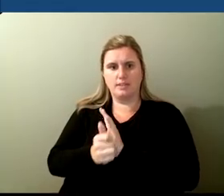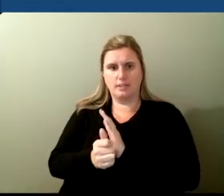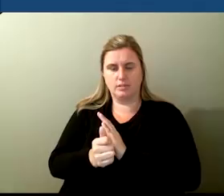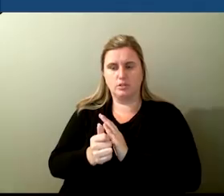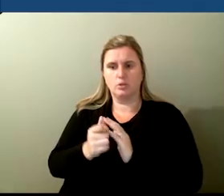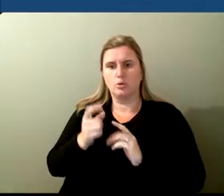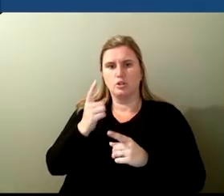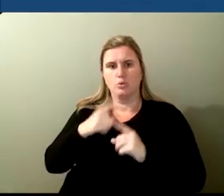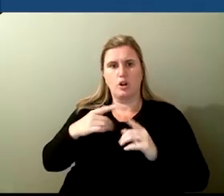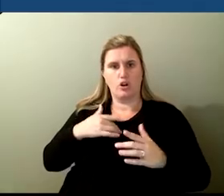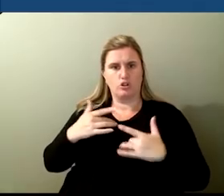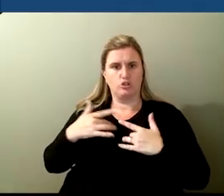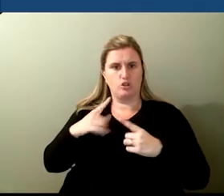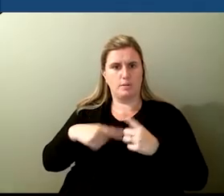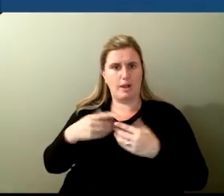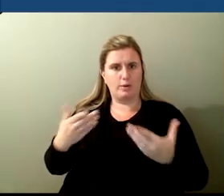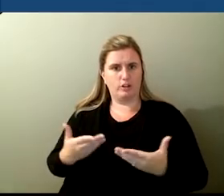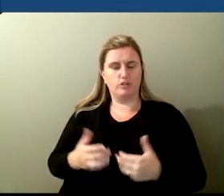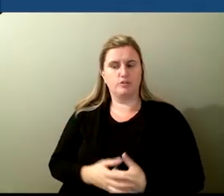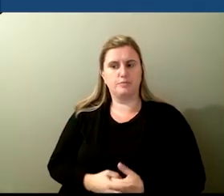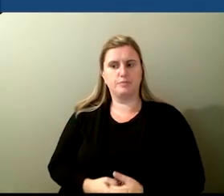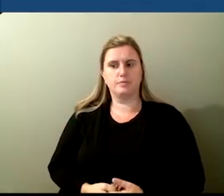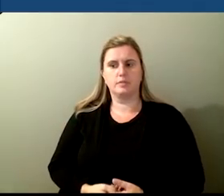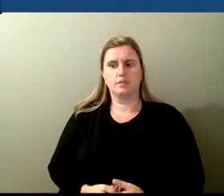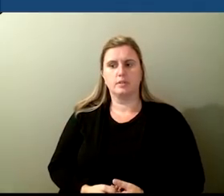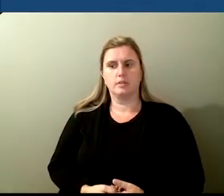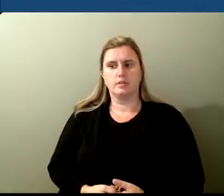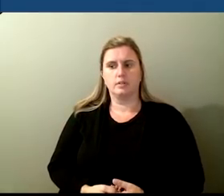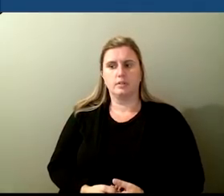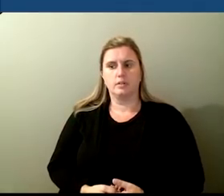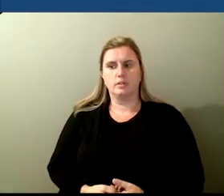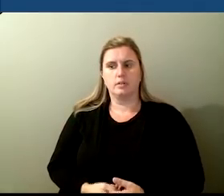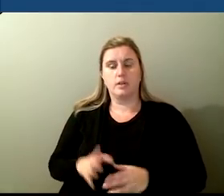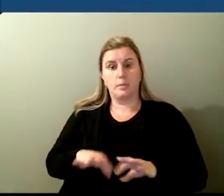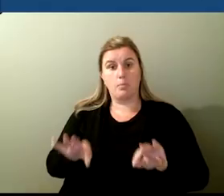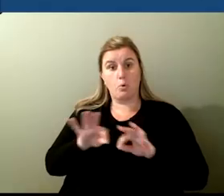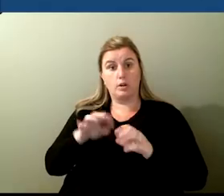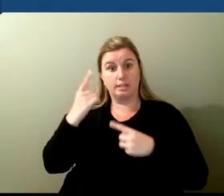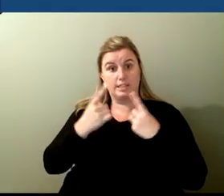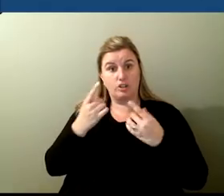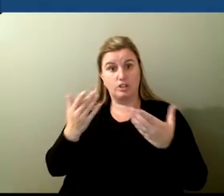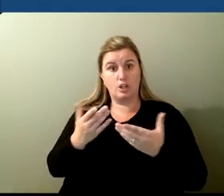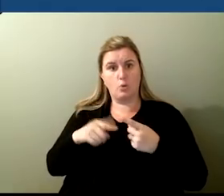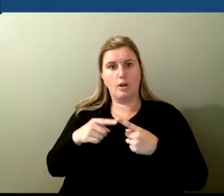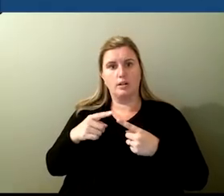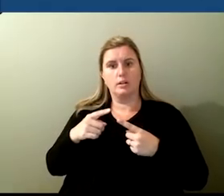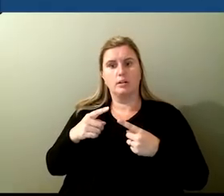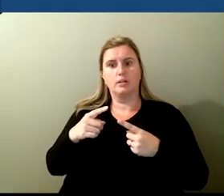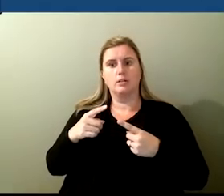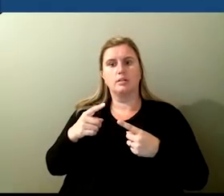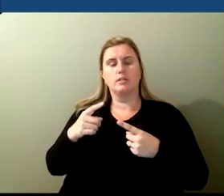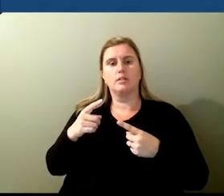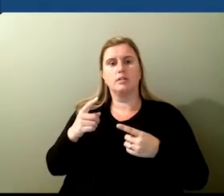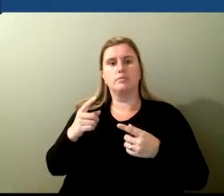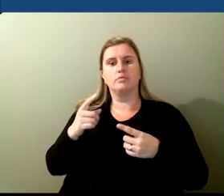is really what we're concerned here, which is really the important consideration here when designing training interventions for our